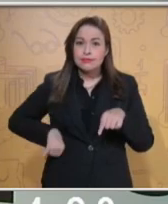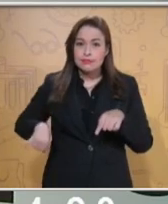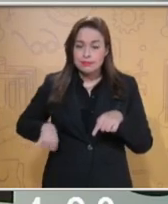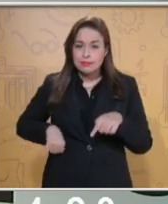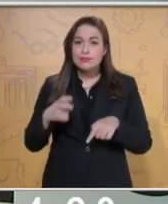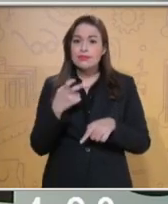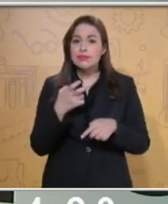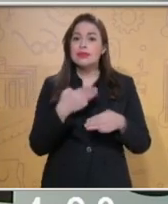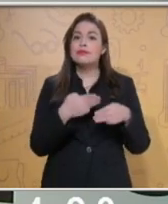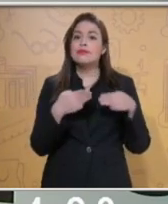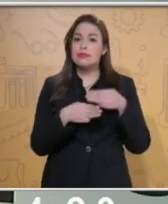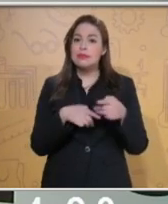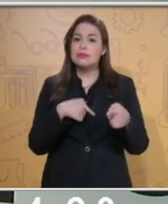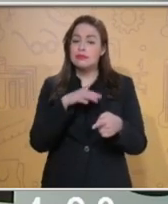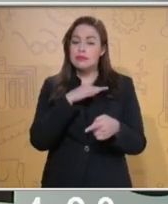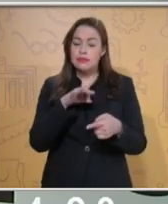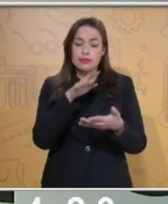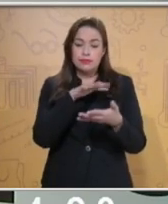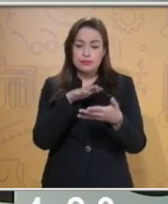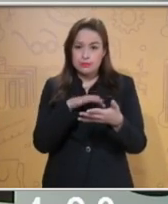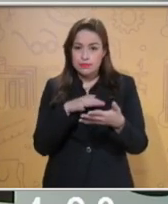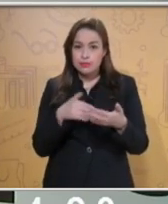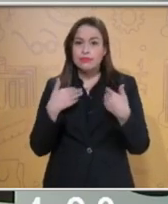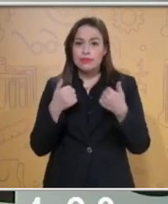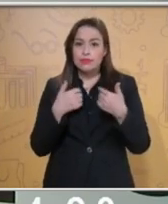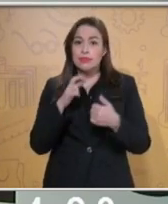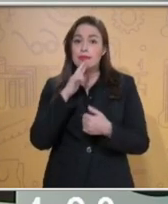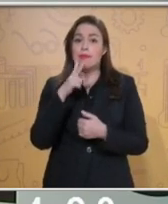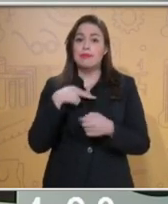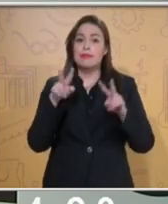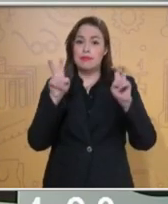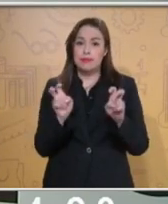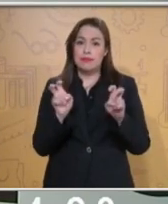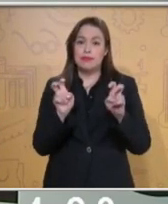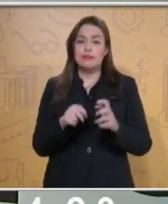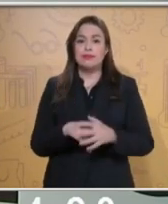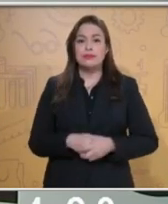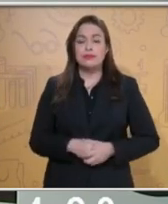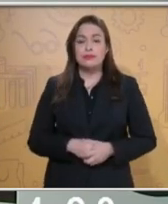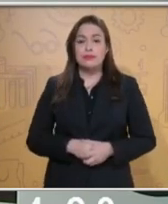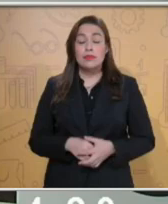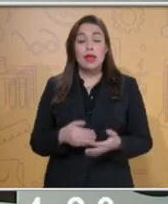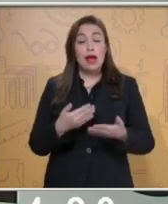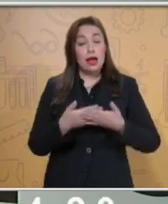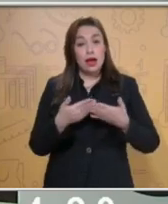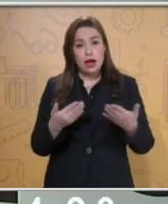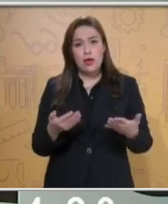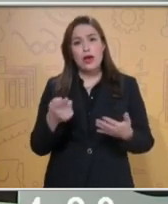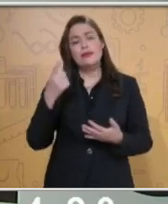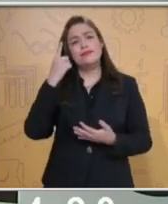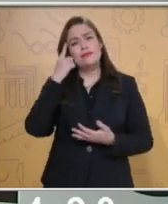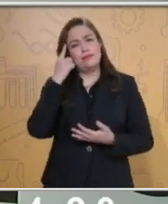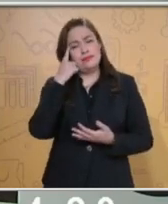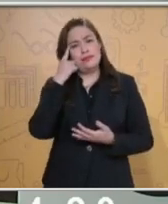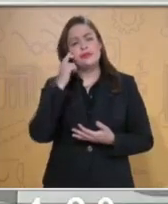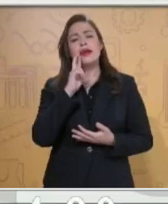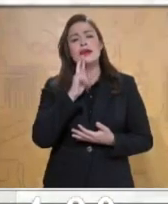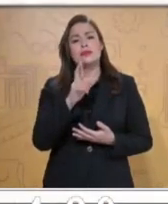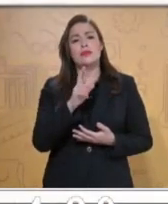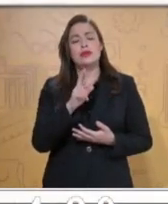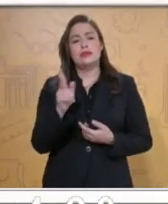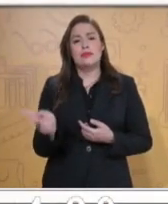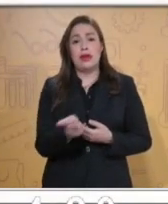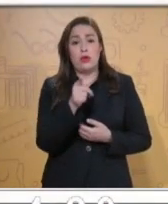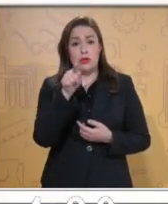material than reading all the time in a textbook. Well, now please think and answer. Do you like reading